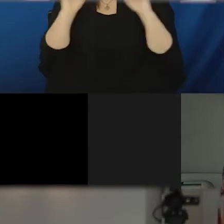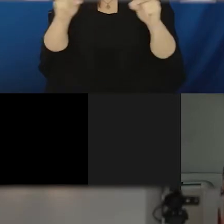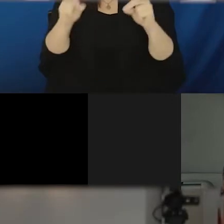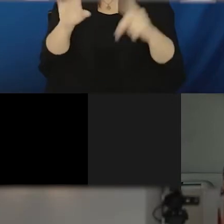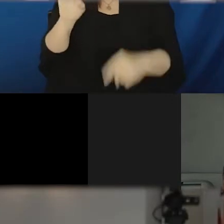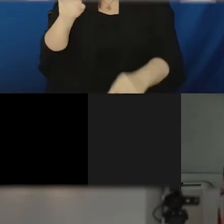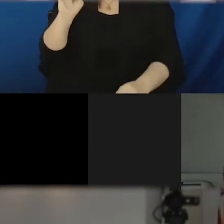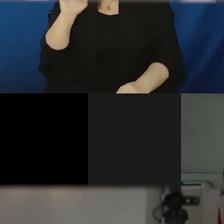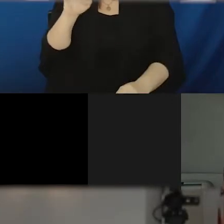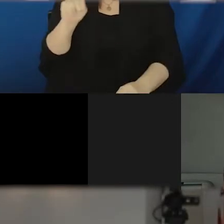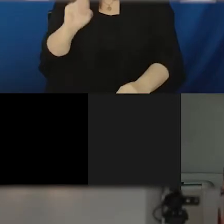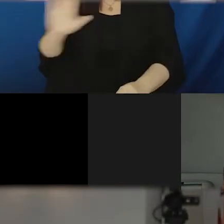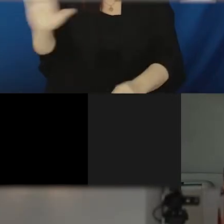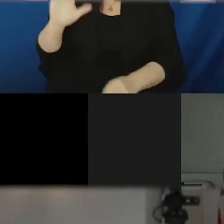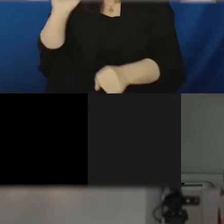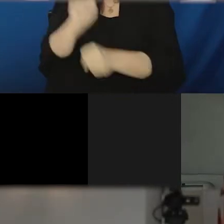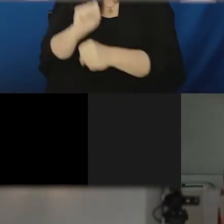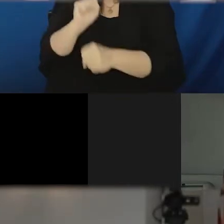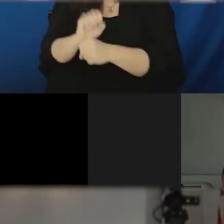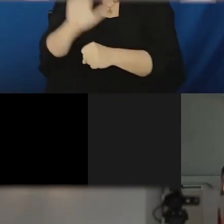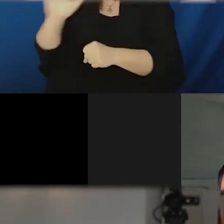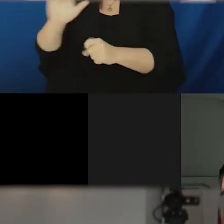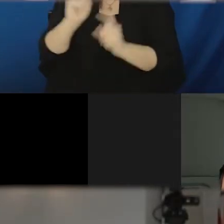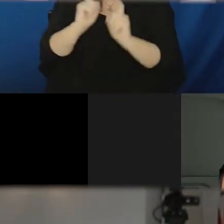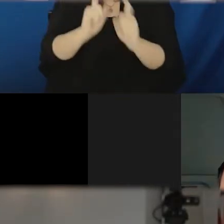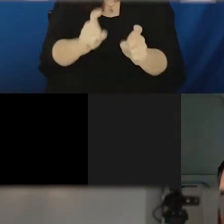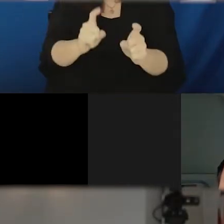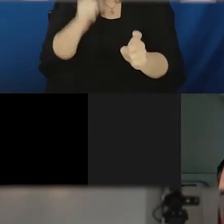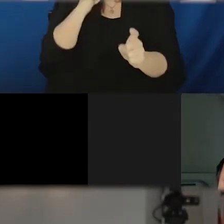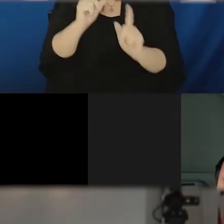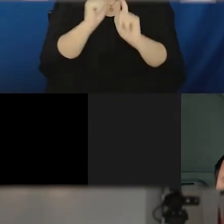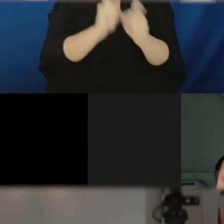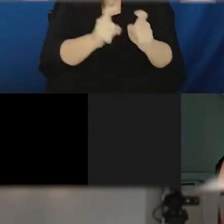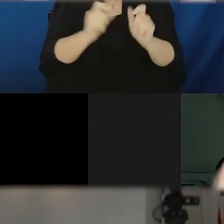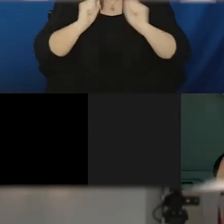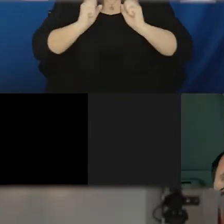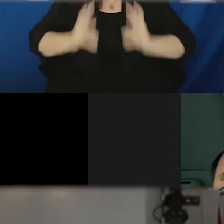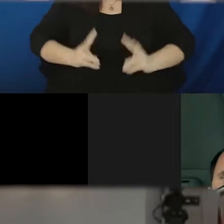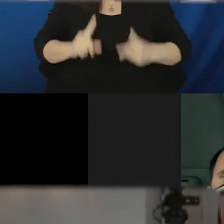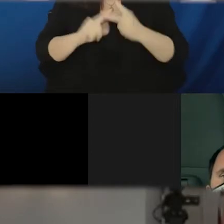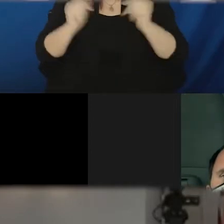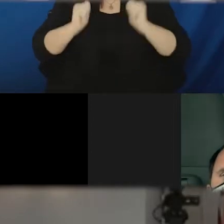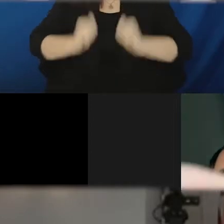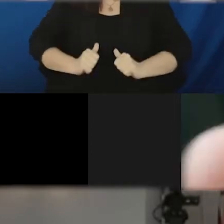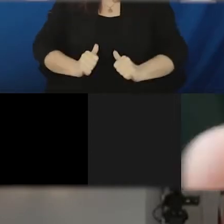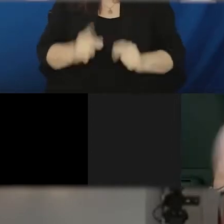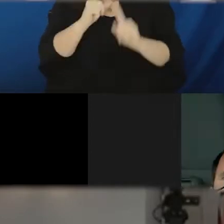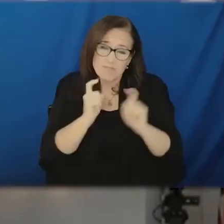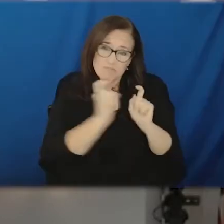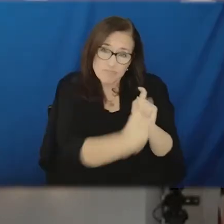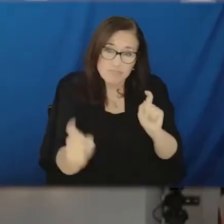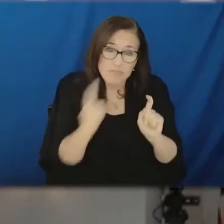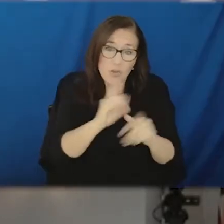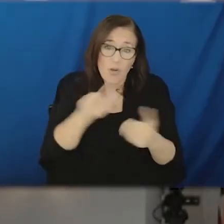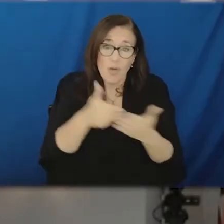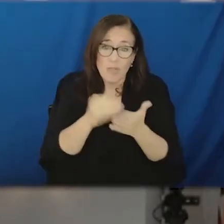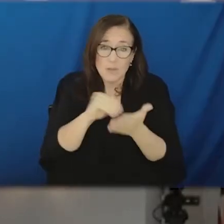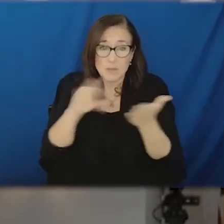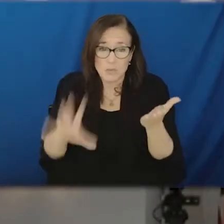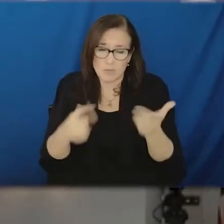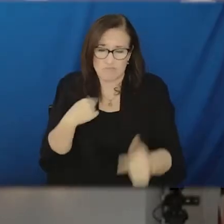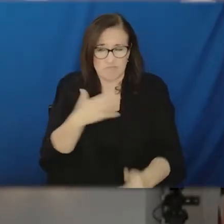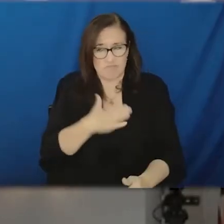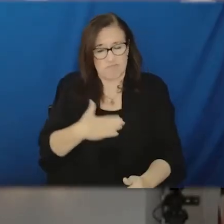and their donation to give sweaters, to give jackets to our students. Thank you so much. We appreciate that from our